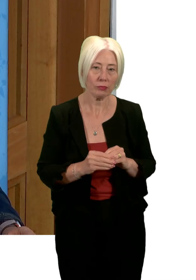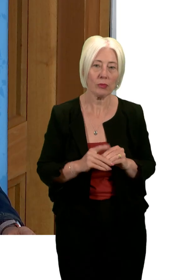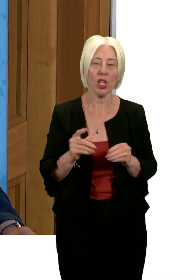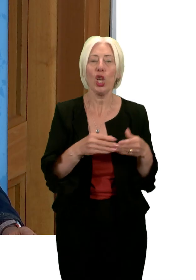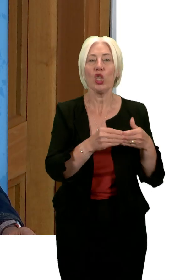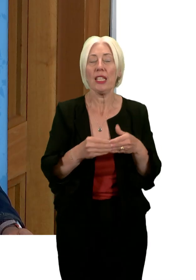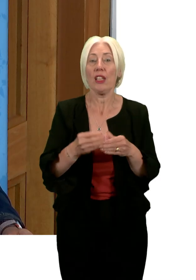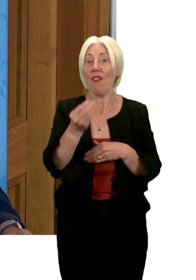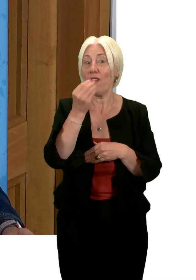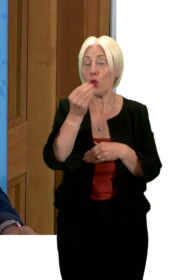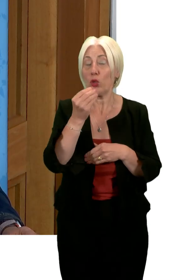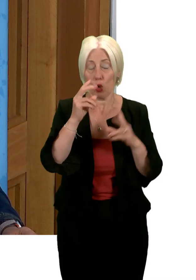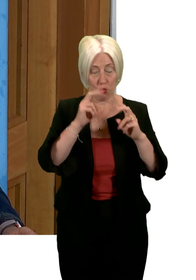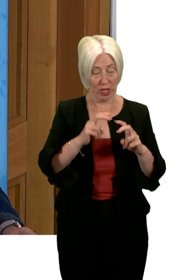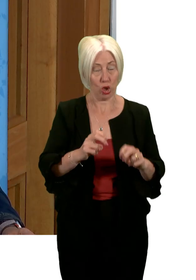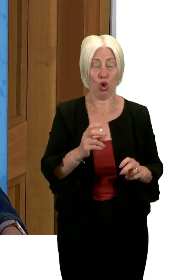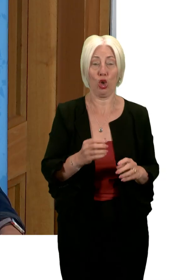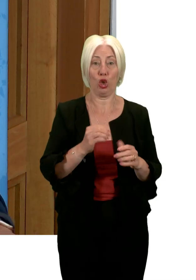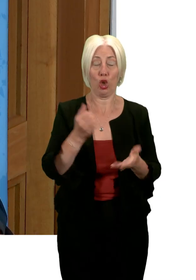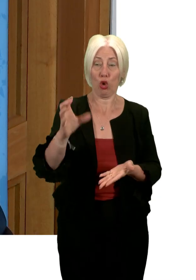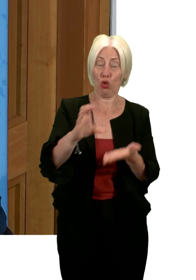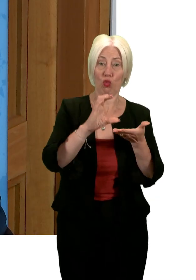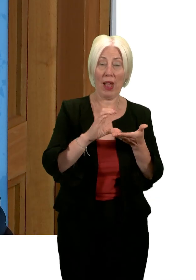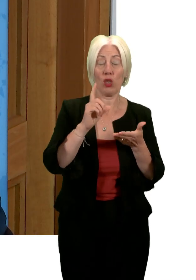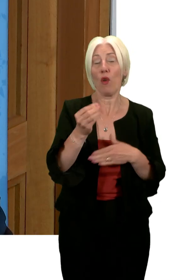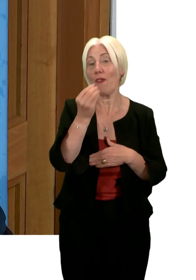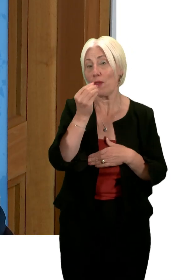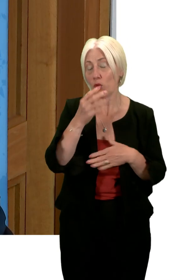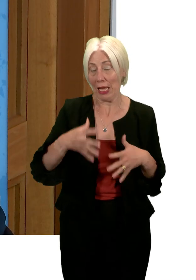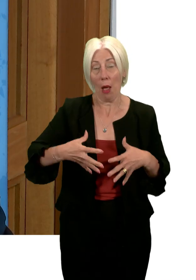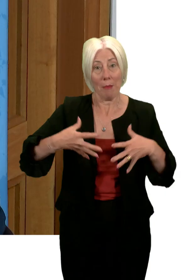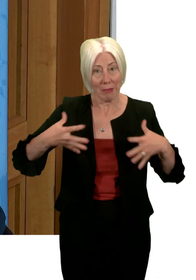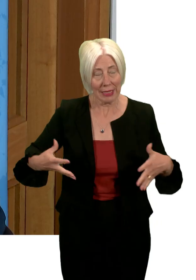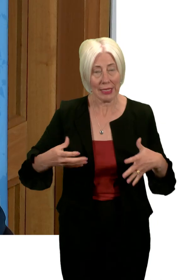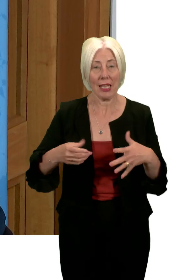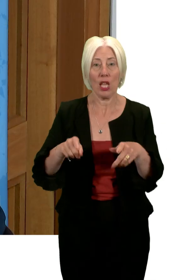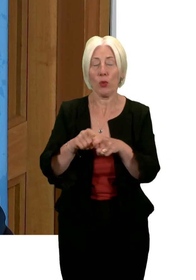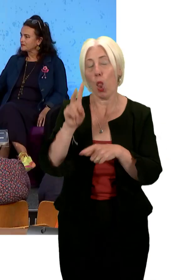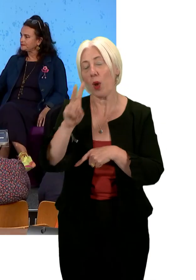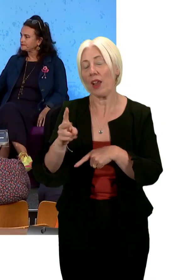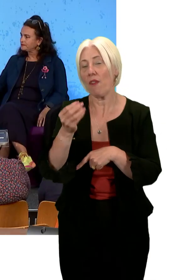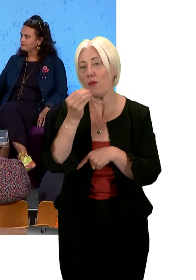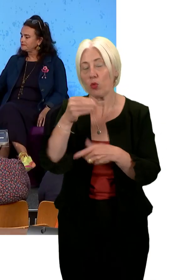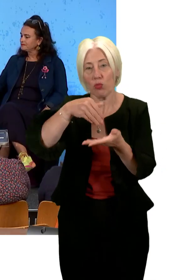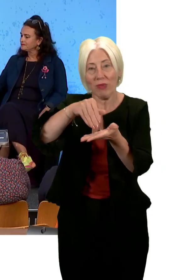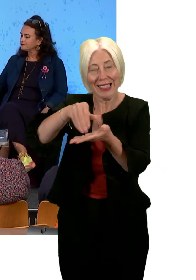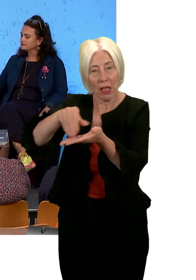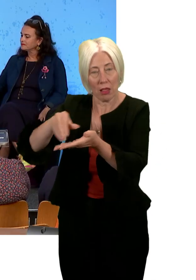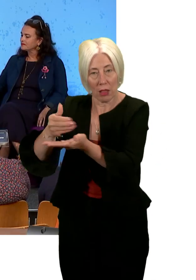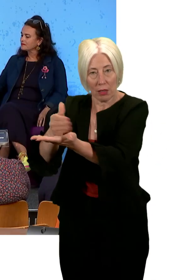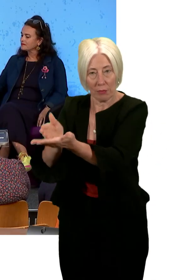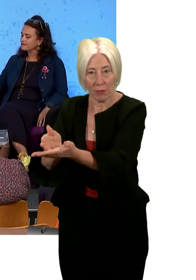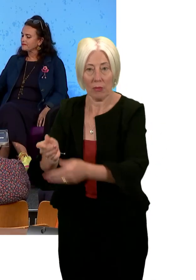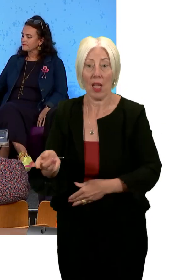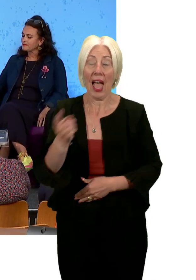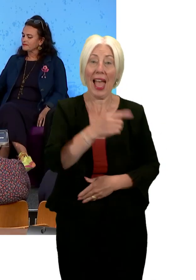grant on food insecurity and obesity, with emphasis on the retail food sector. And on my left, Gary